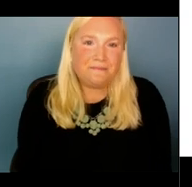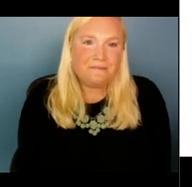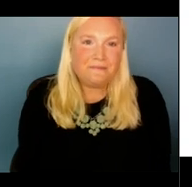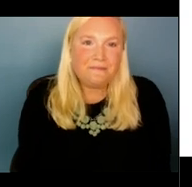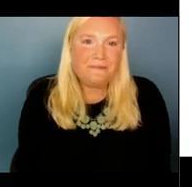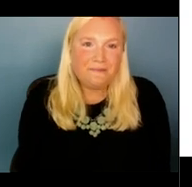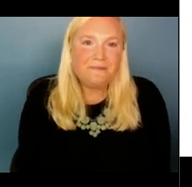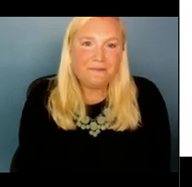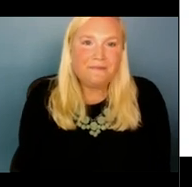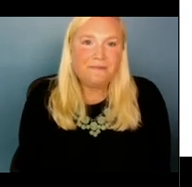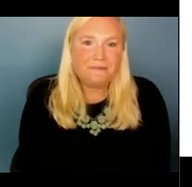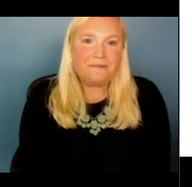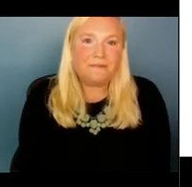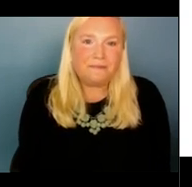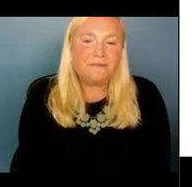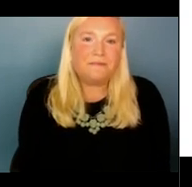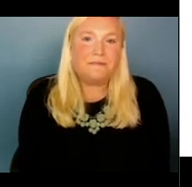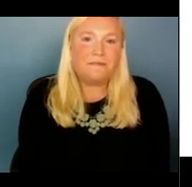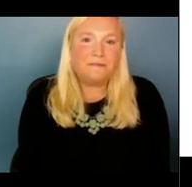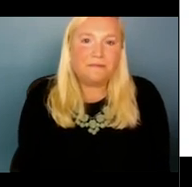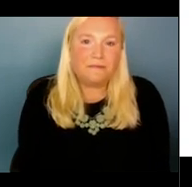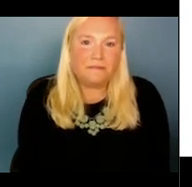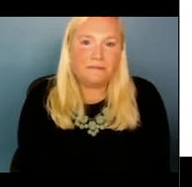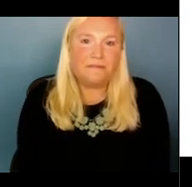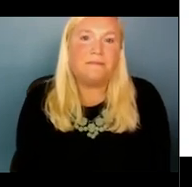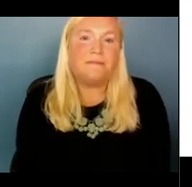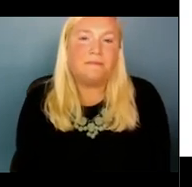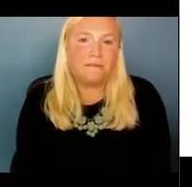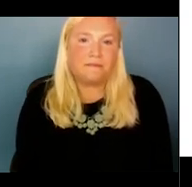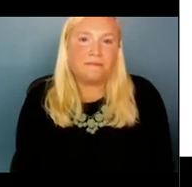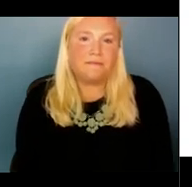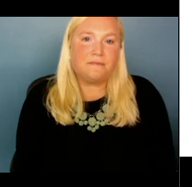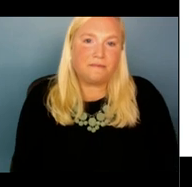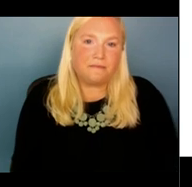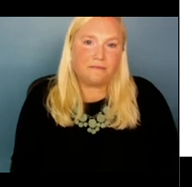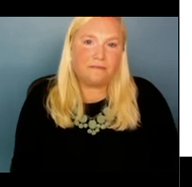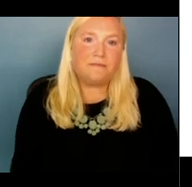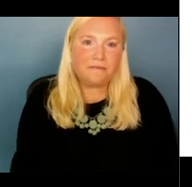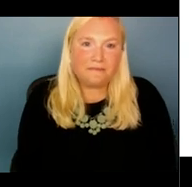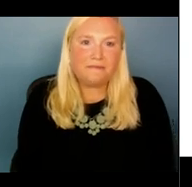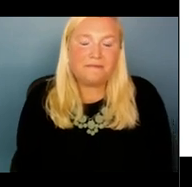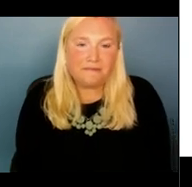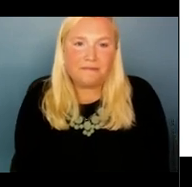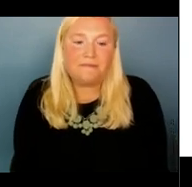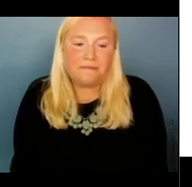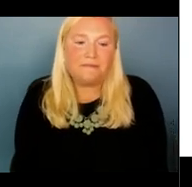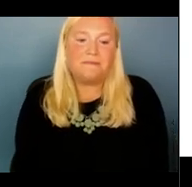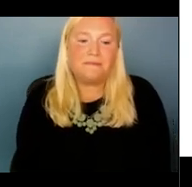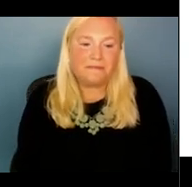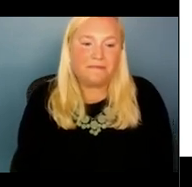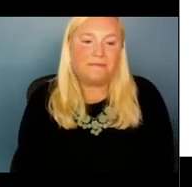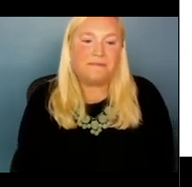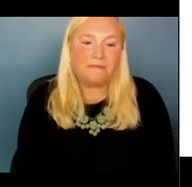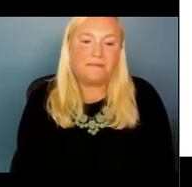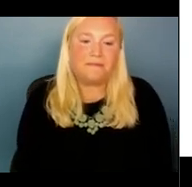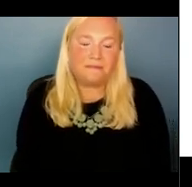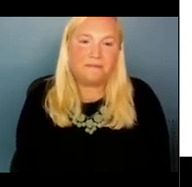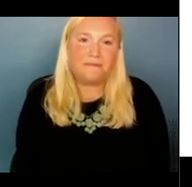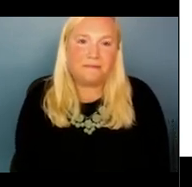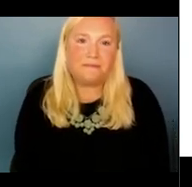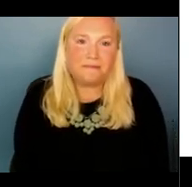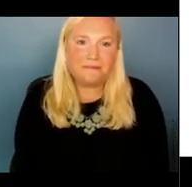stop. Mm-hmm. In that case, we have to help the parent understand the reason we do therapy for stuttering. It is not